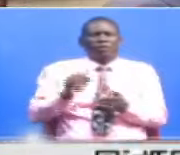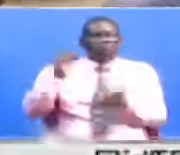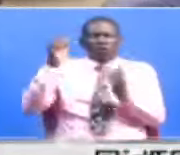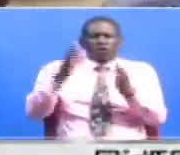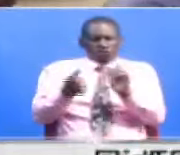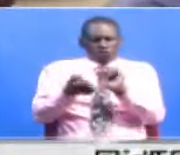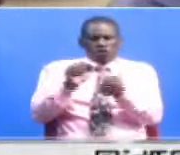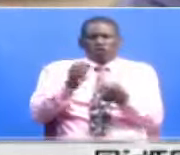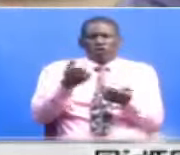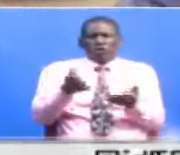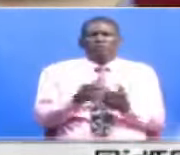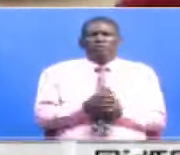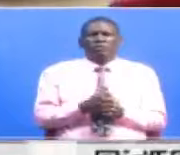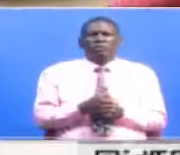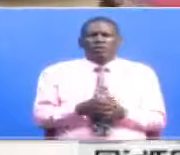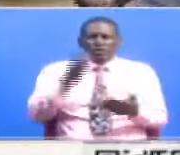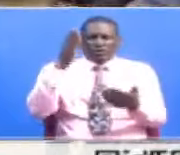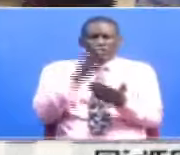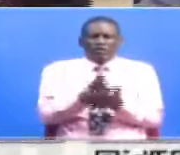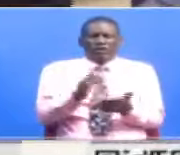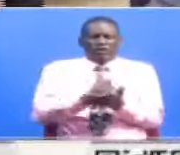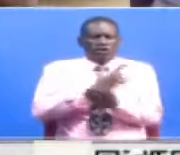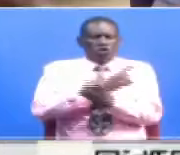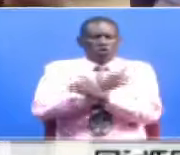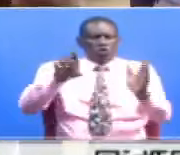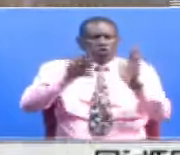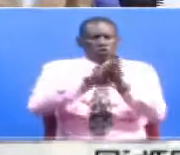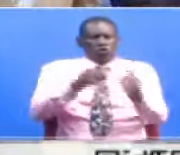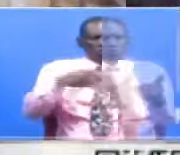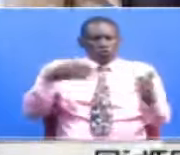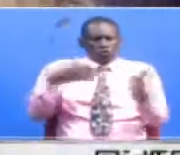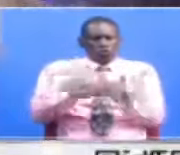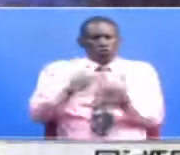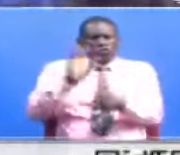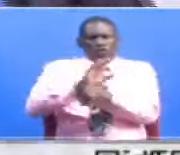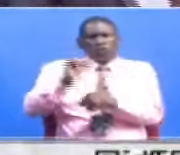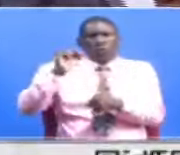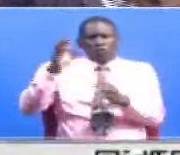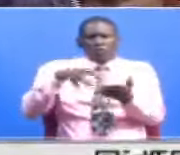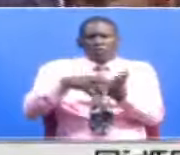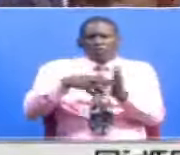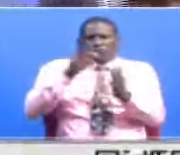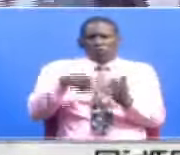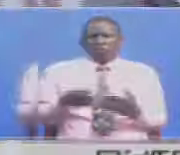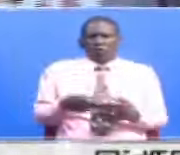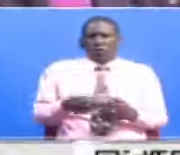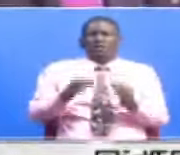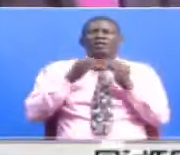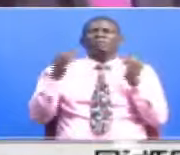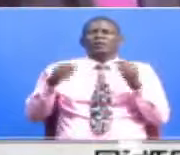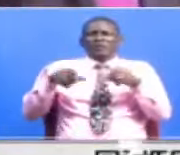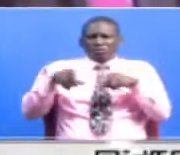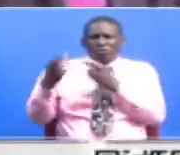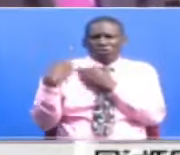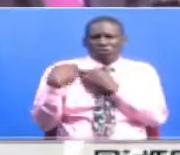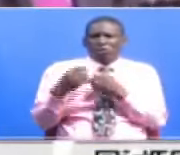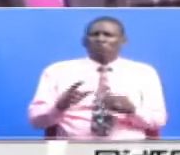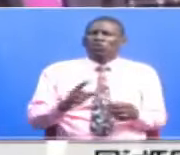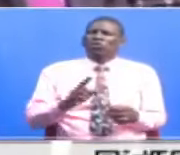should shape up. The fact that there is no law that prohibits church politics means the buck stops with the clergy,